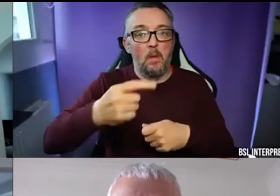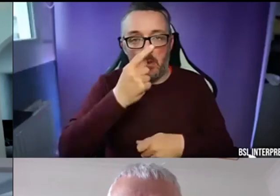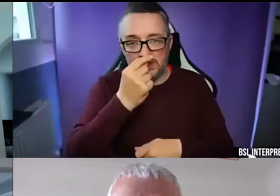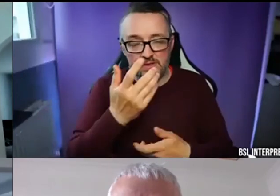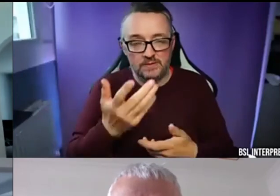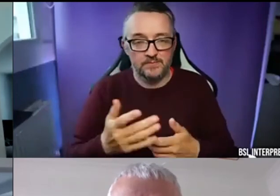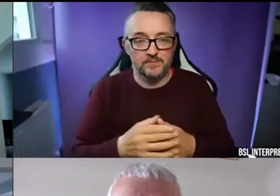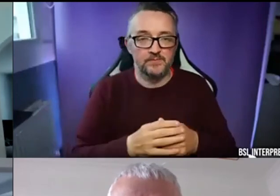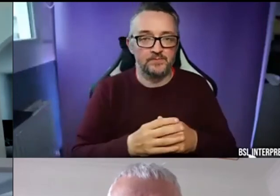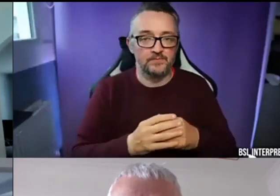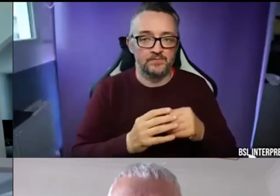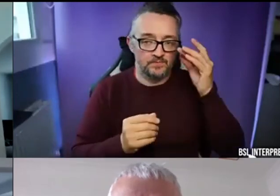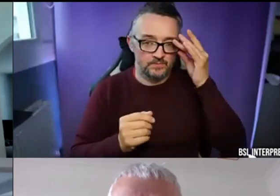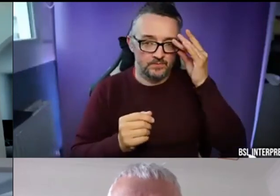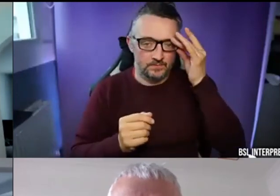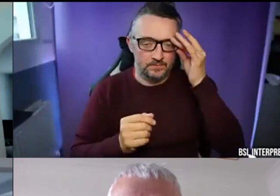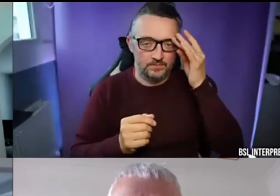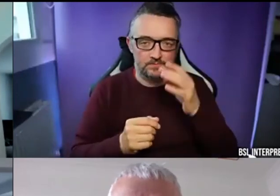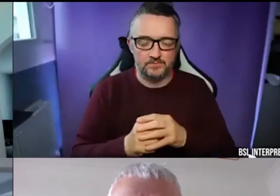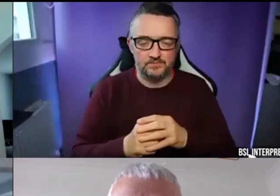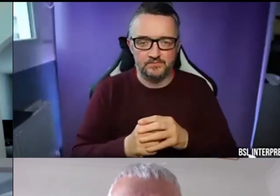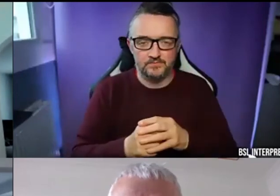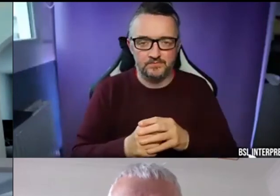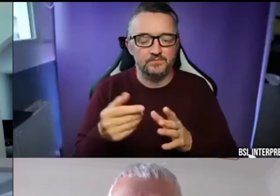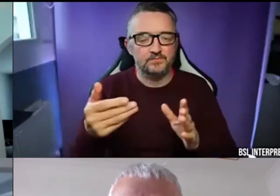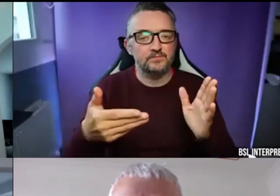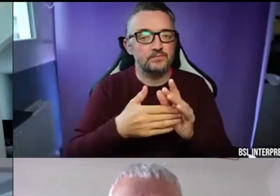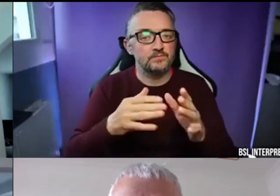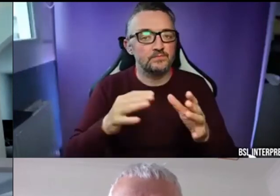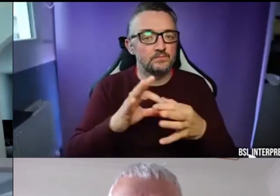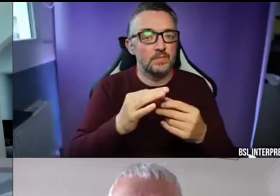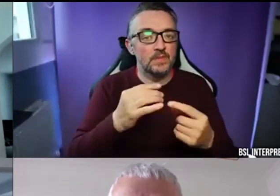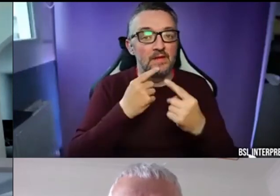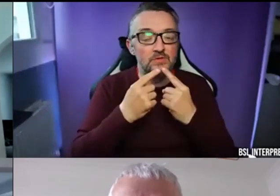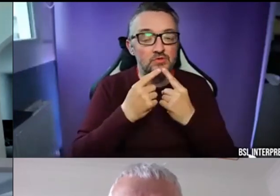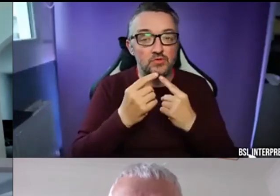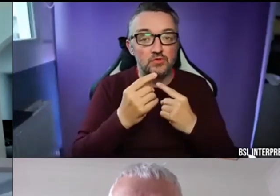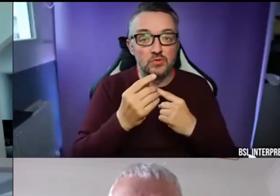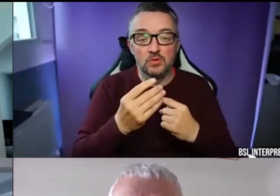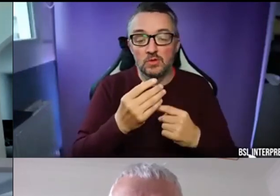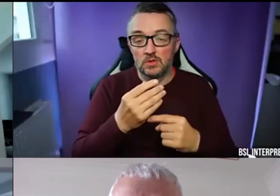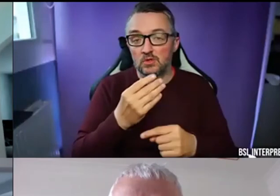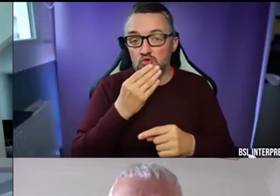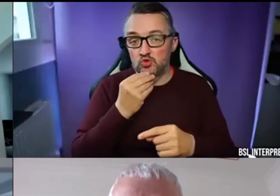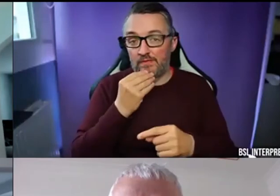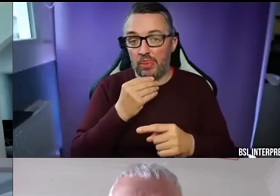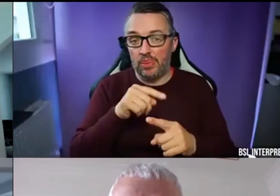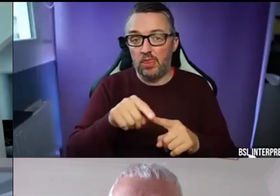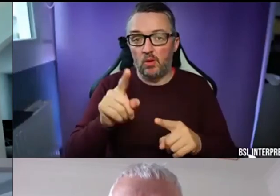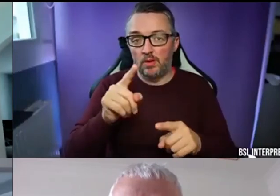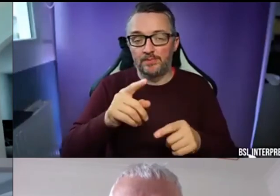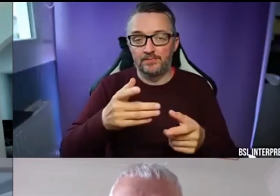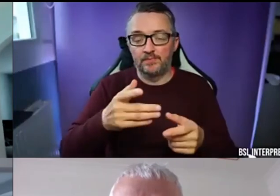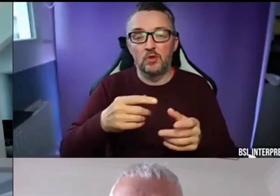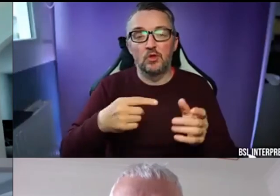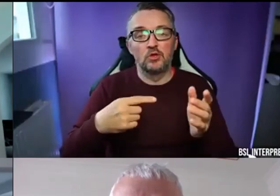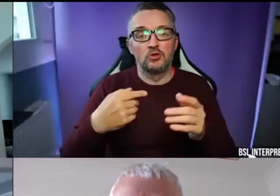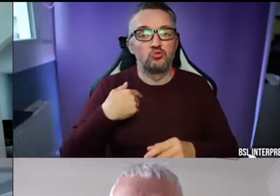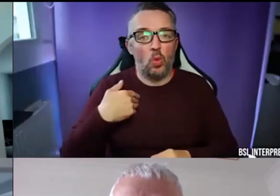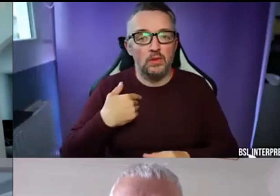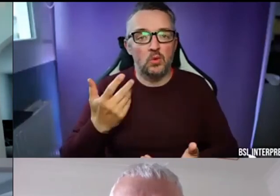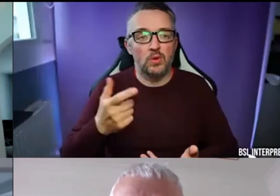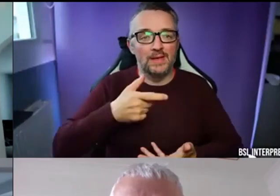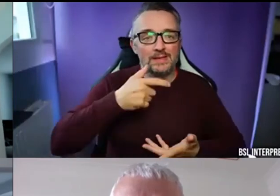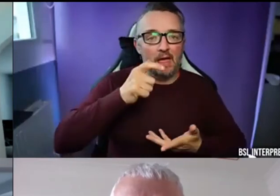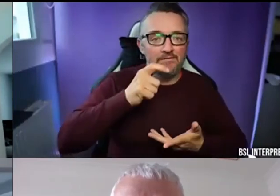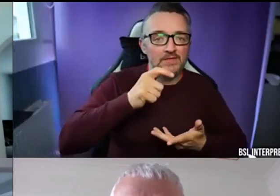Yeah, and also in terms of information, useful information to have, it was also looking at the location of toilets and cafes and whether